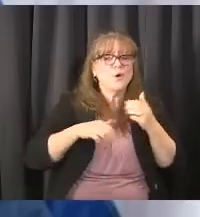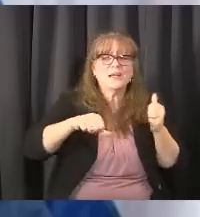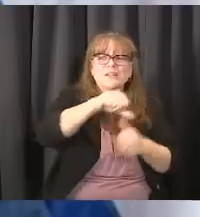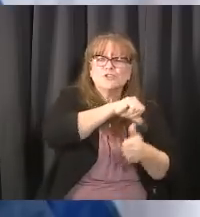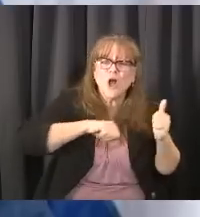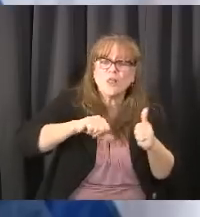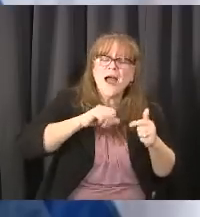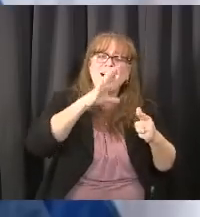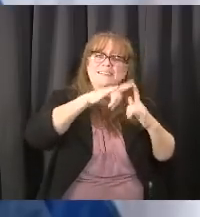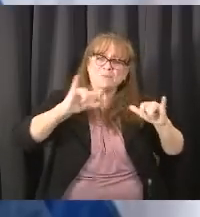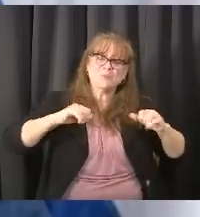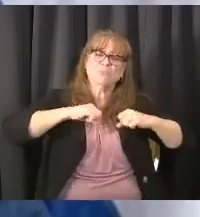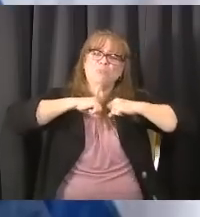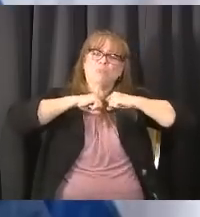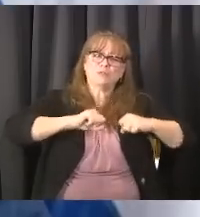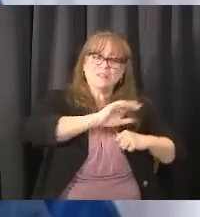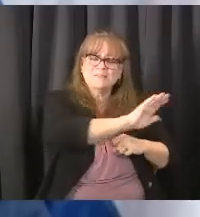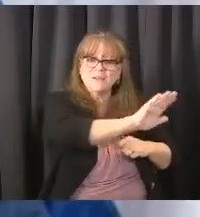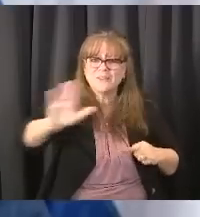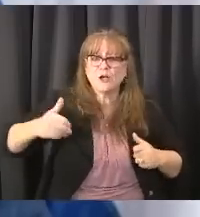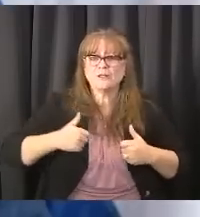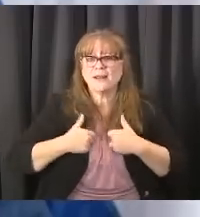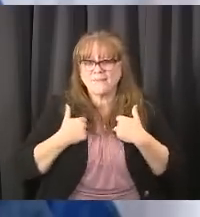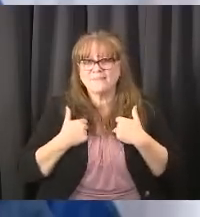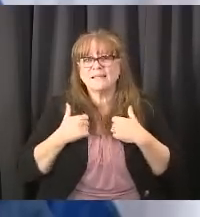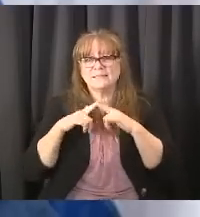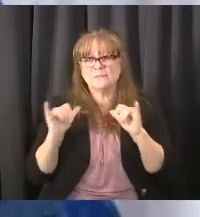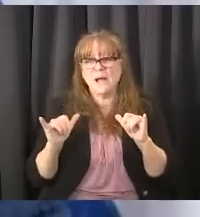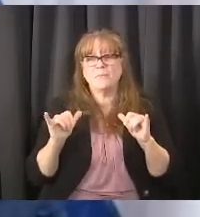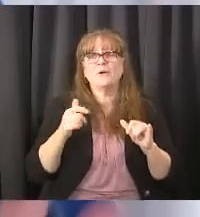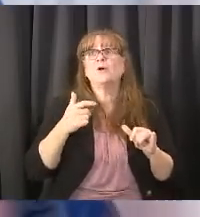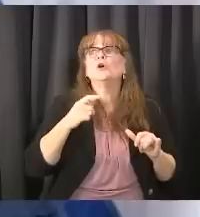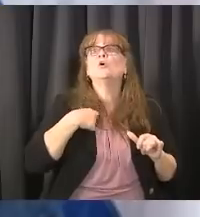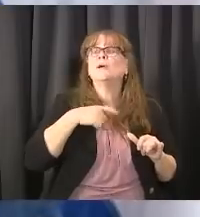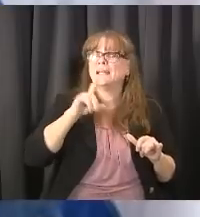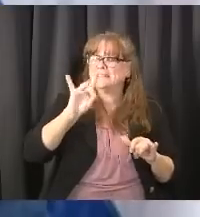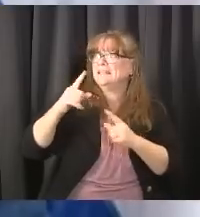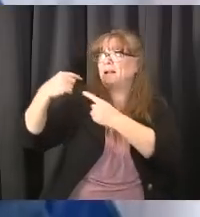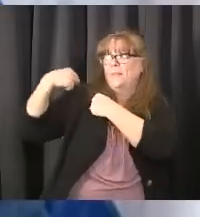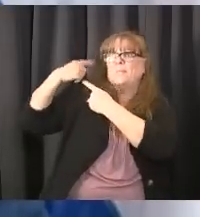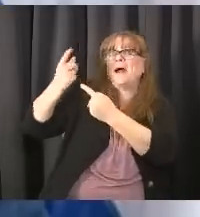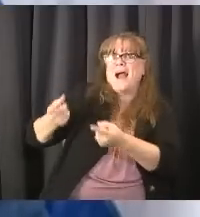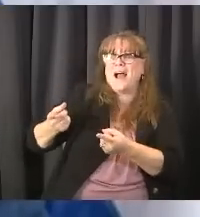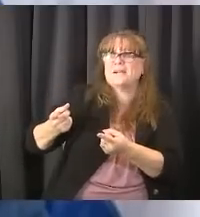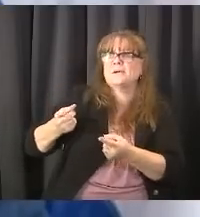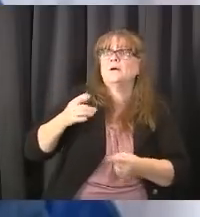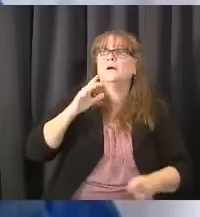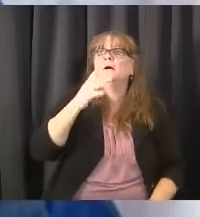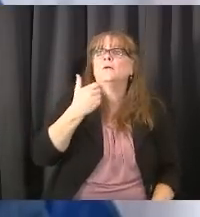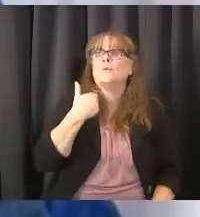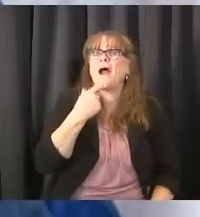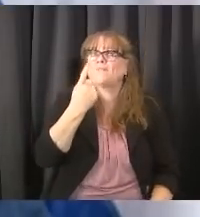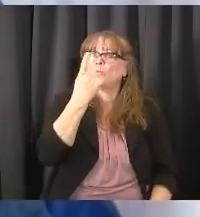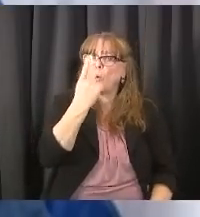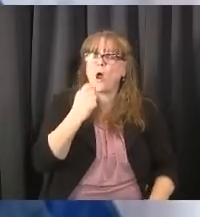We have done that in Colorado. We have one of the strongest economies in the nation, a lower unemployment rate than the national